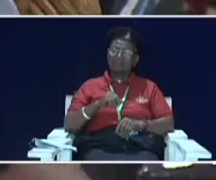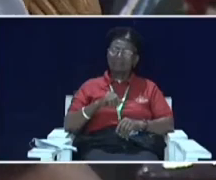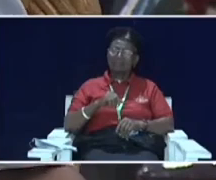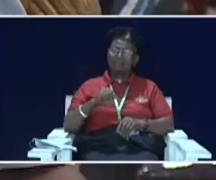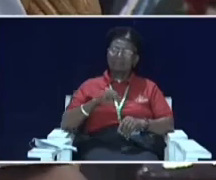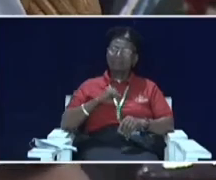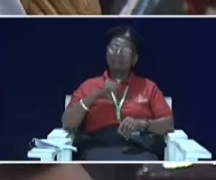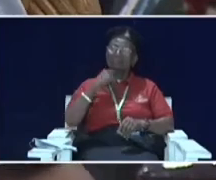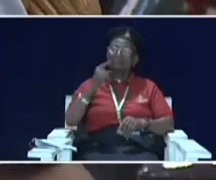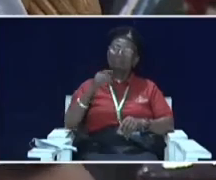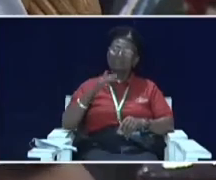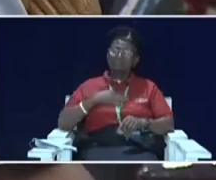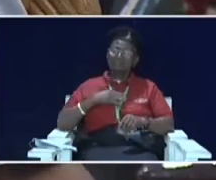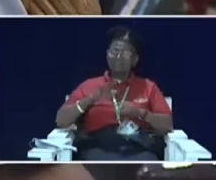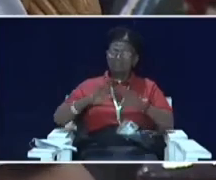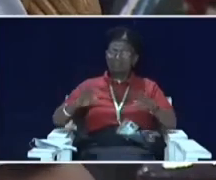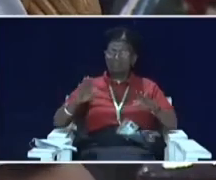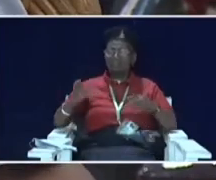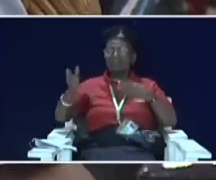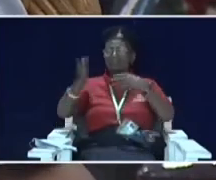And I told my children back